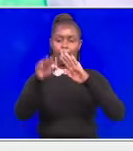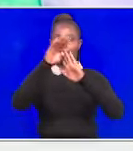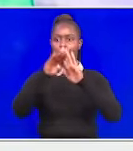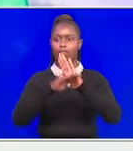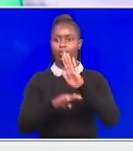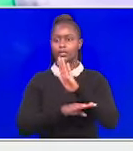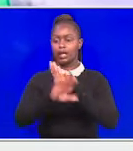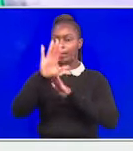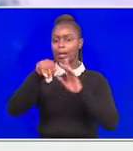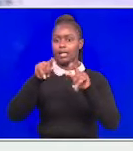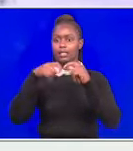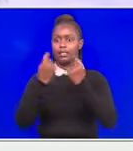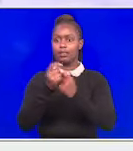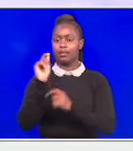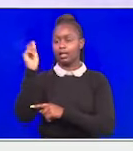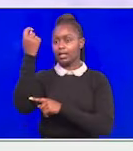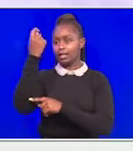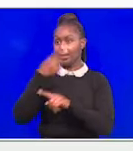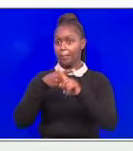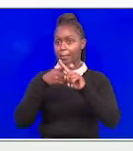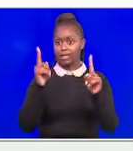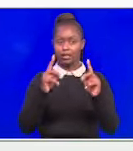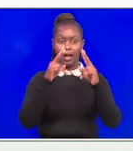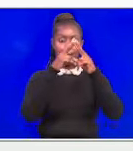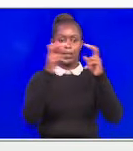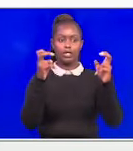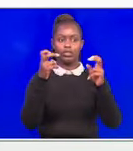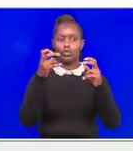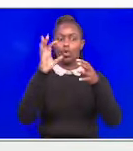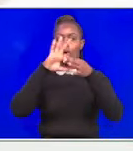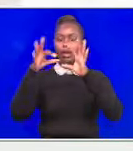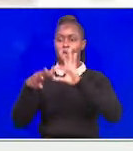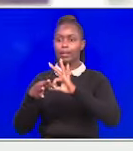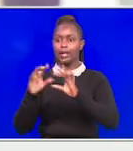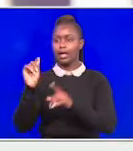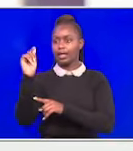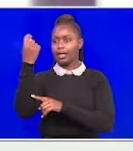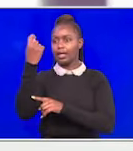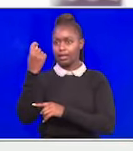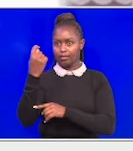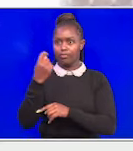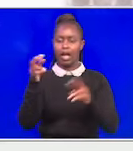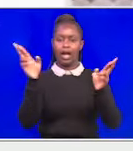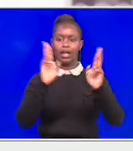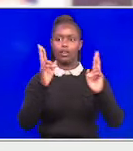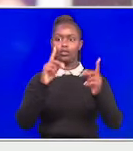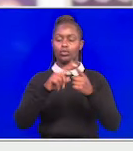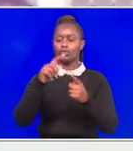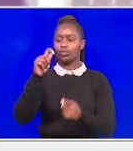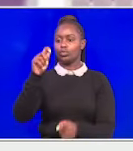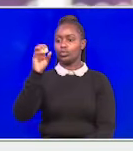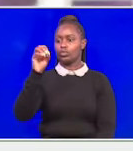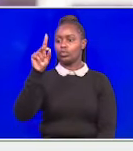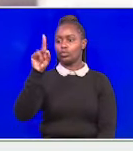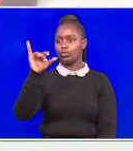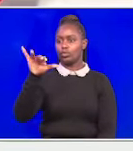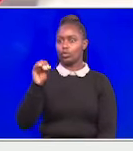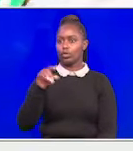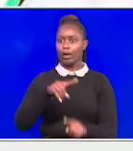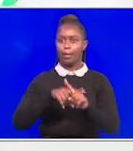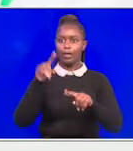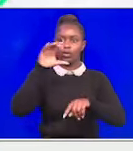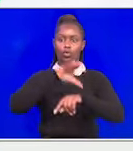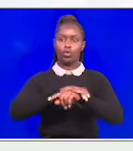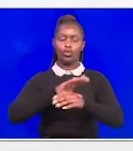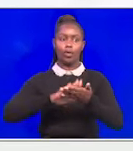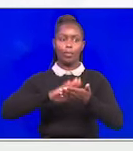But is it? At the Paris Olympics, Kenya matched the Tokyo 2024 gold medal tally, but bagged more medals in